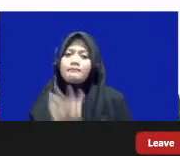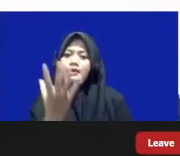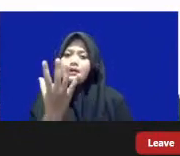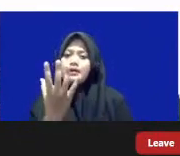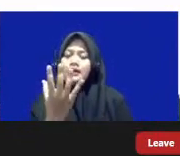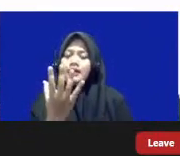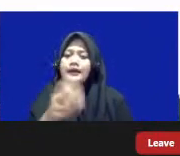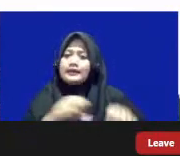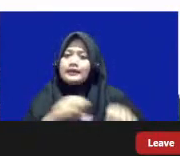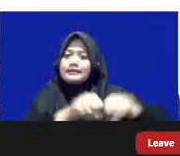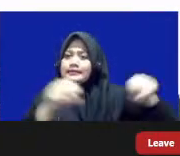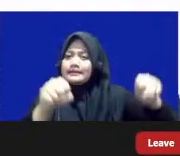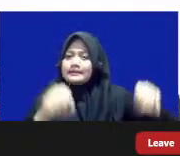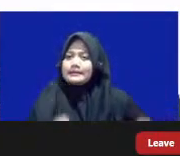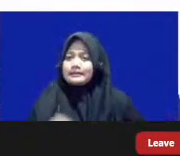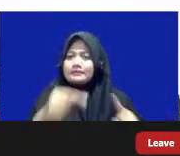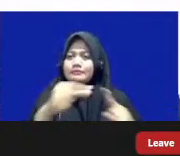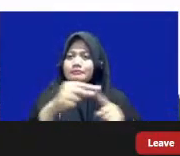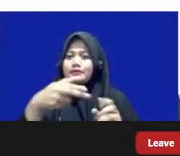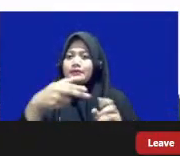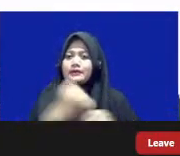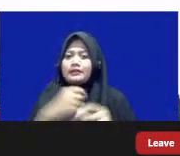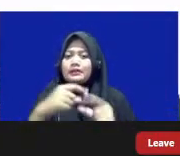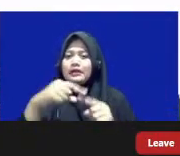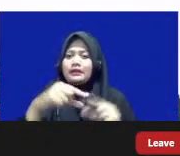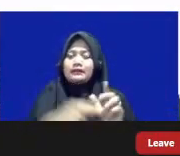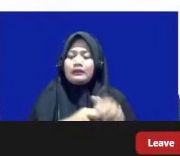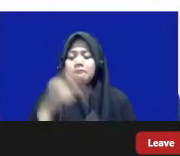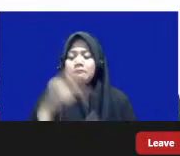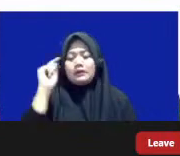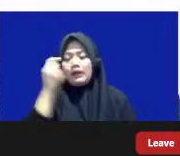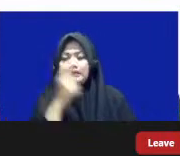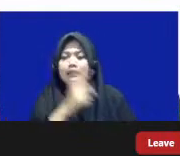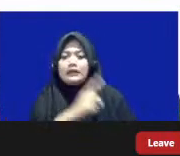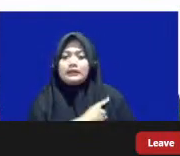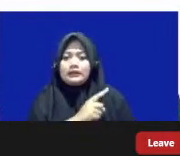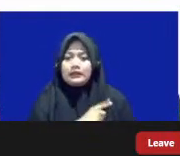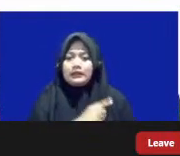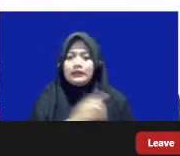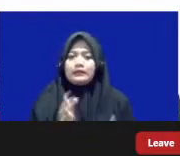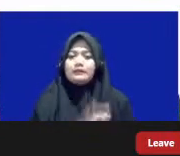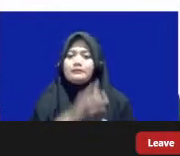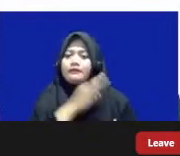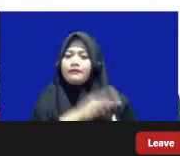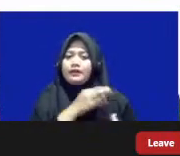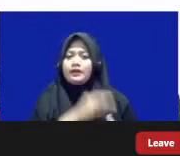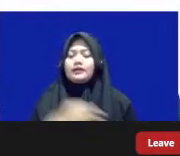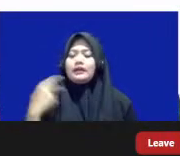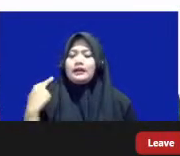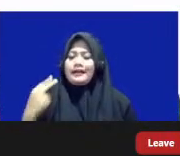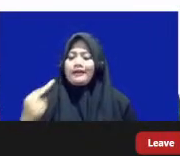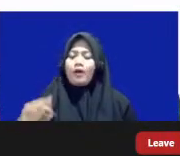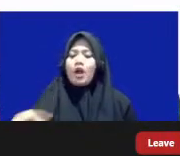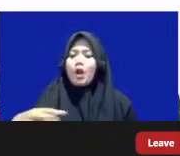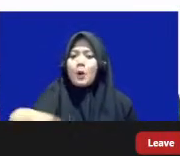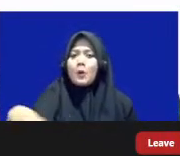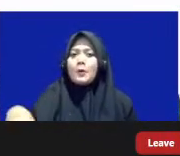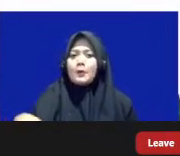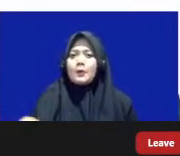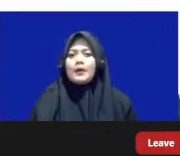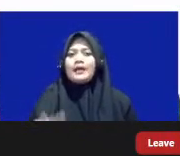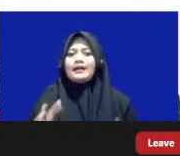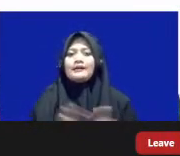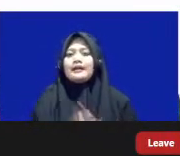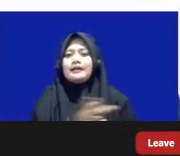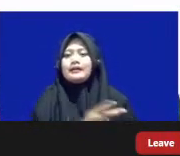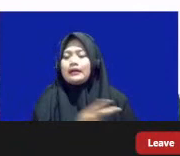and utilized the local volunteers and UDMC members to disseminate the flood early warning to the remote villages.